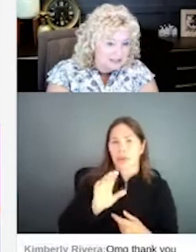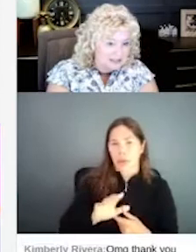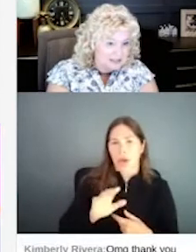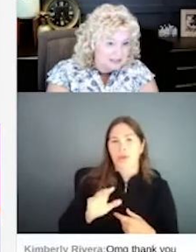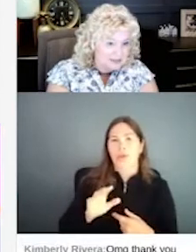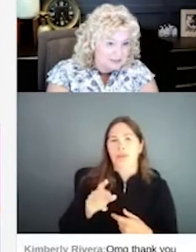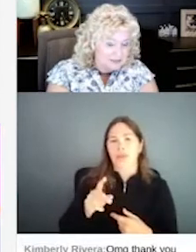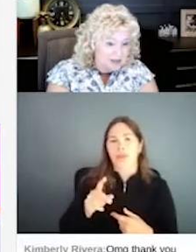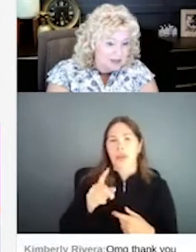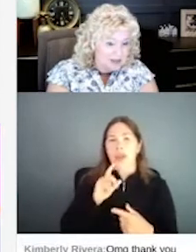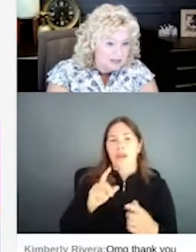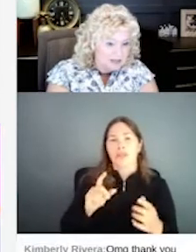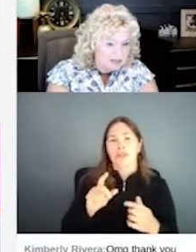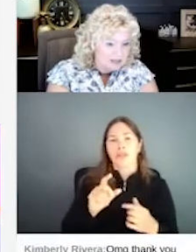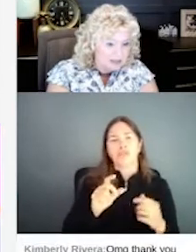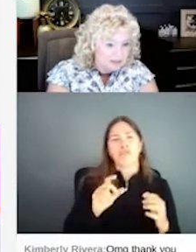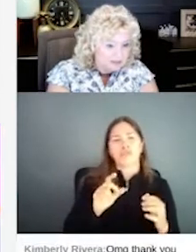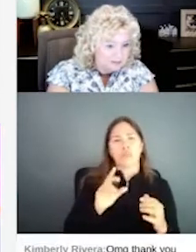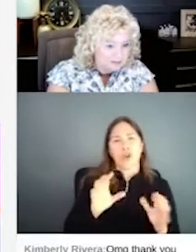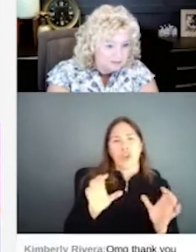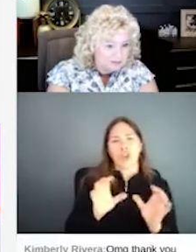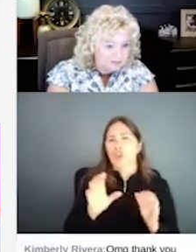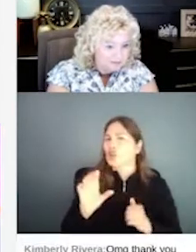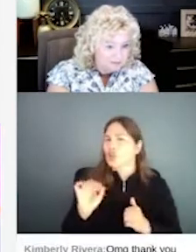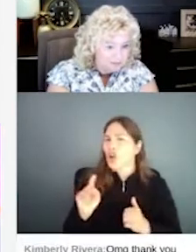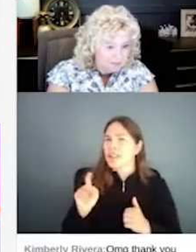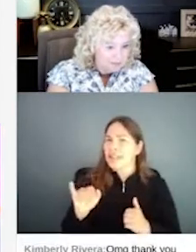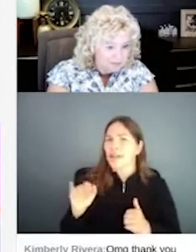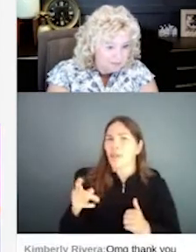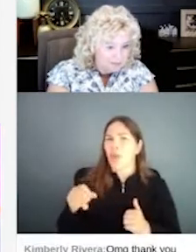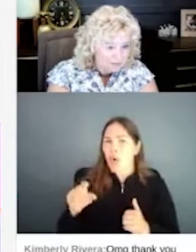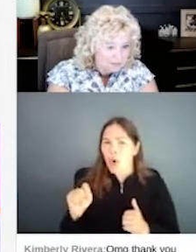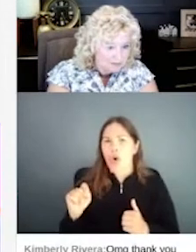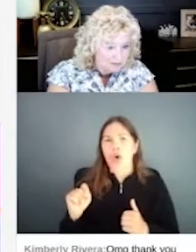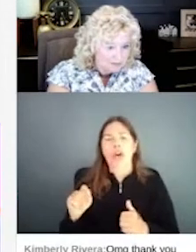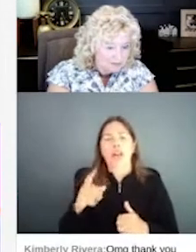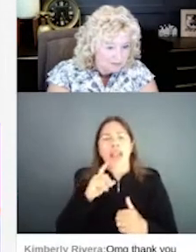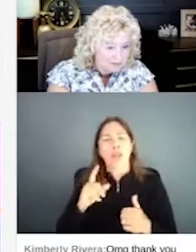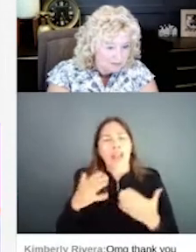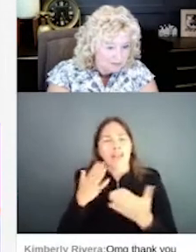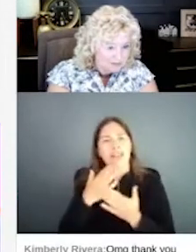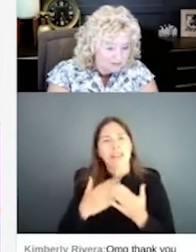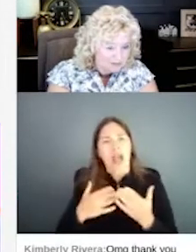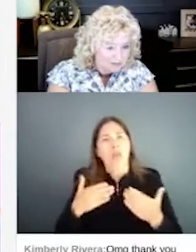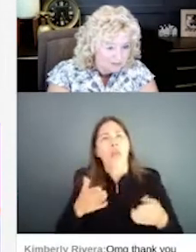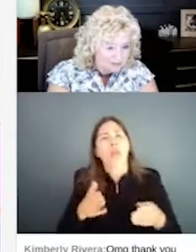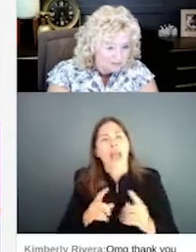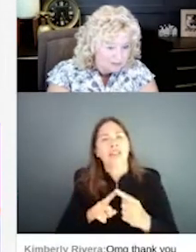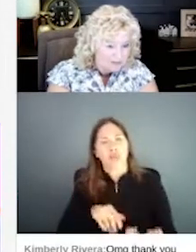reps? We still have a whole presentation on some of the nuts and bolts and options of way for you to perhaps approach the